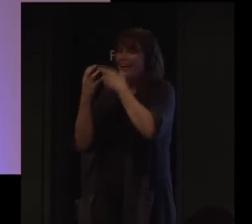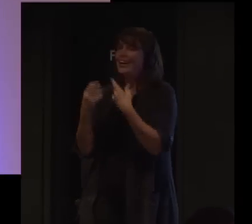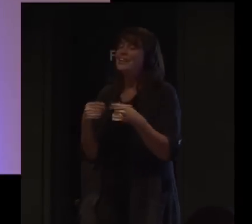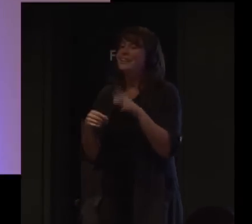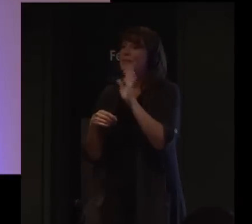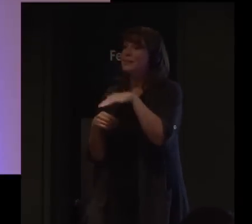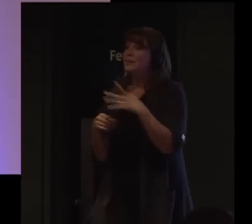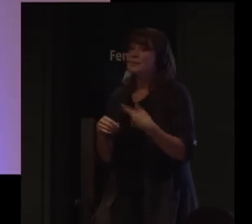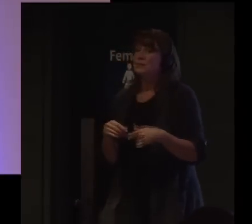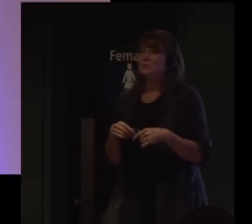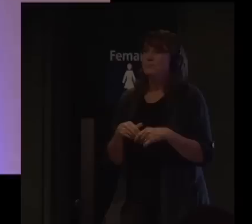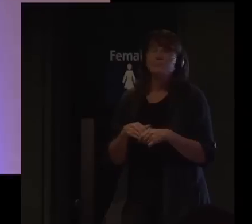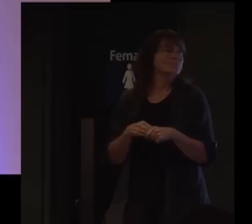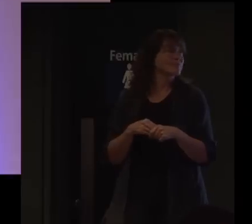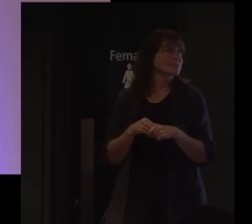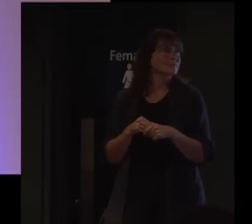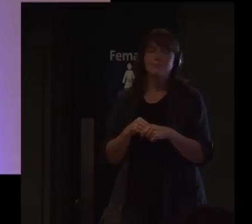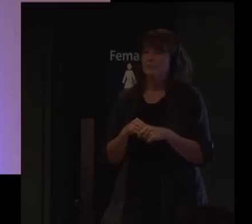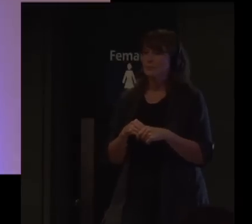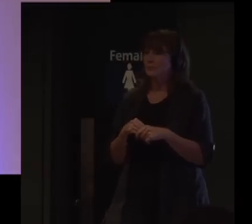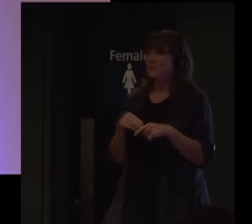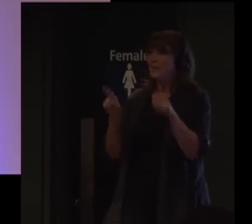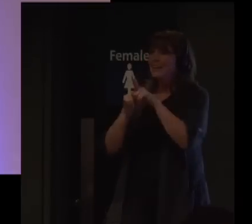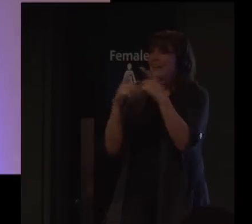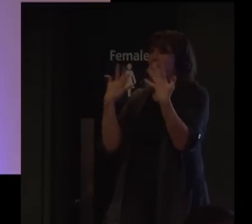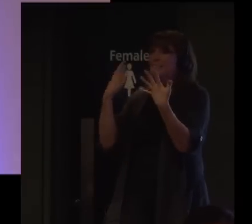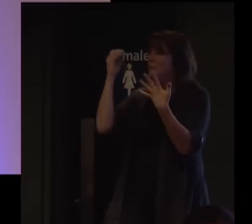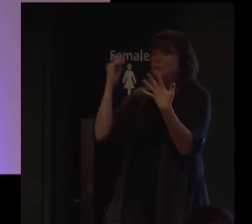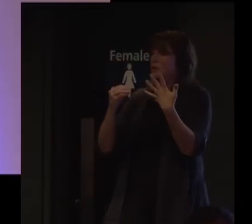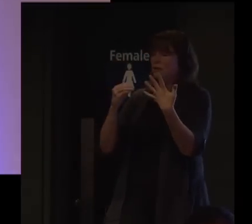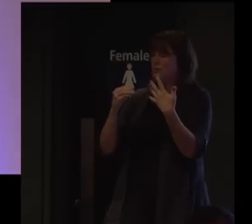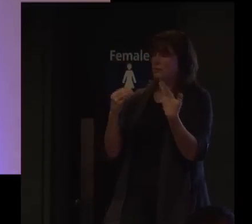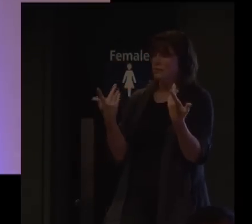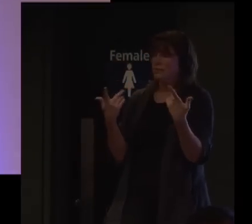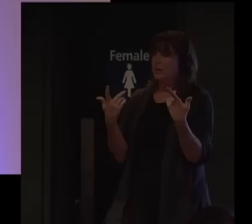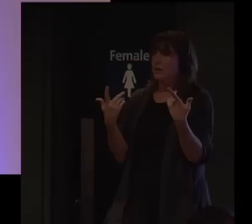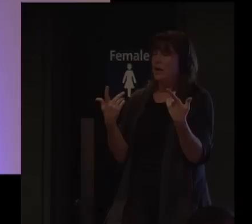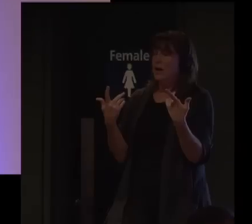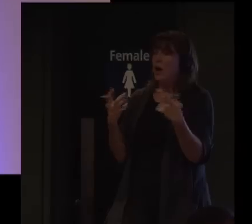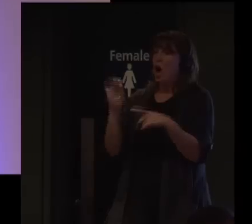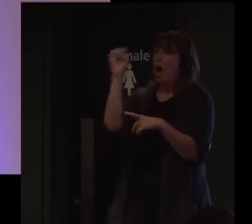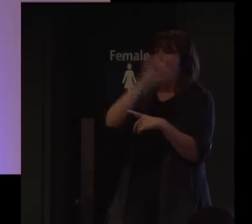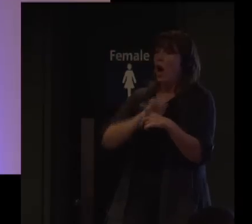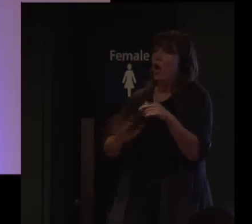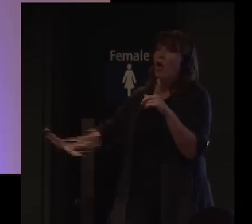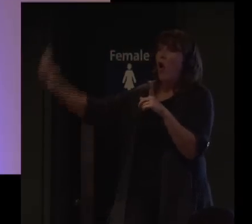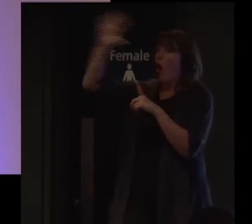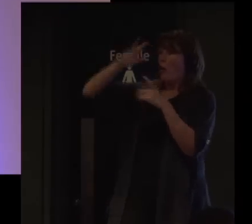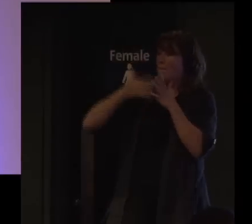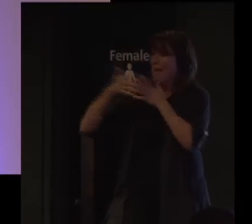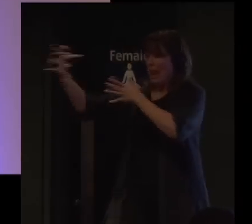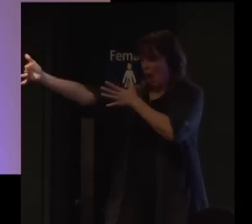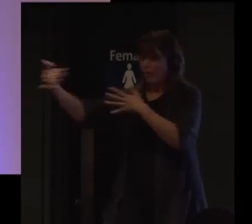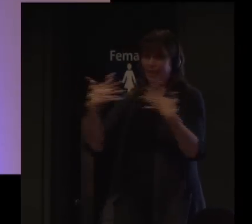part of the population. It's more than 10%. So when people look at me and when we discuss with either